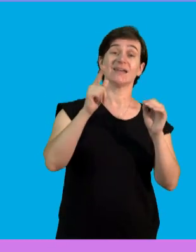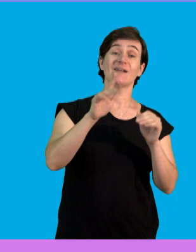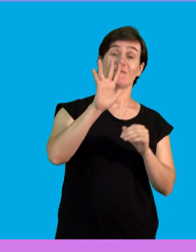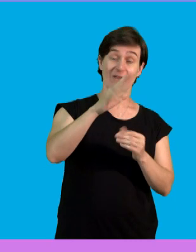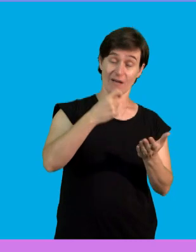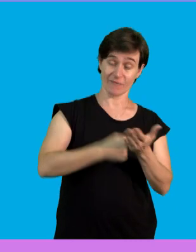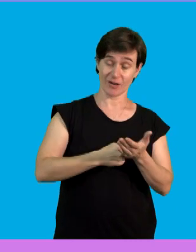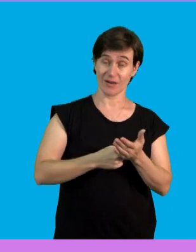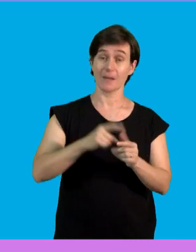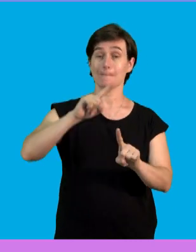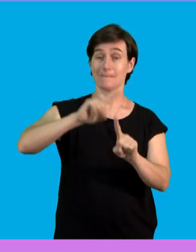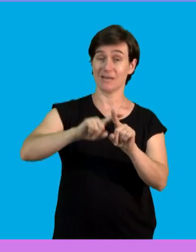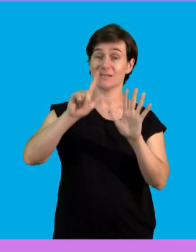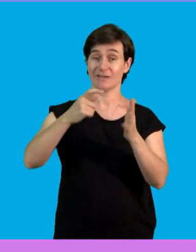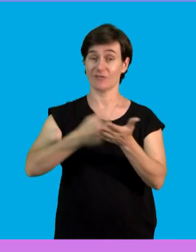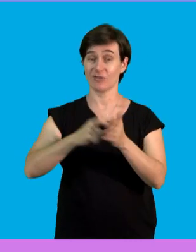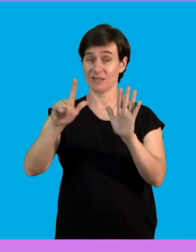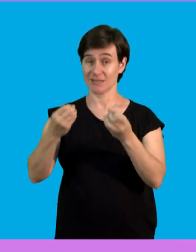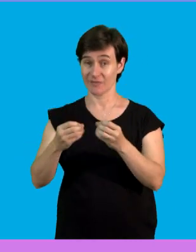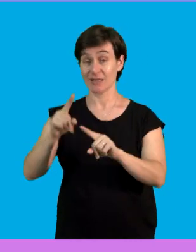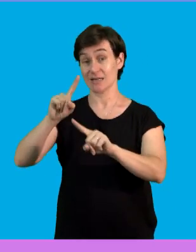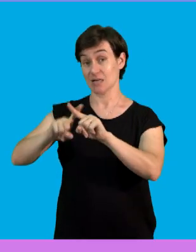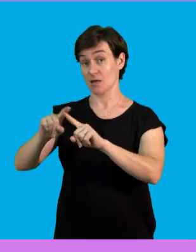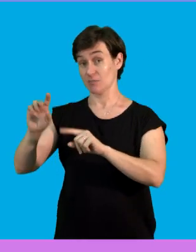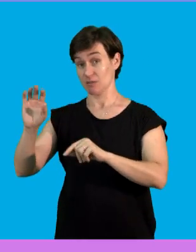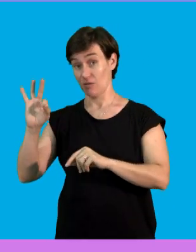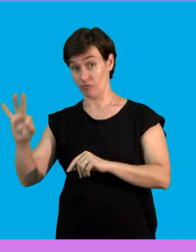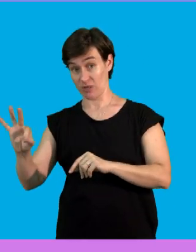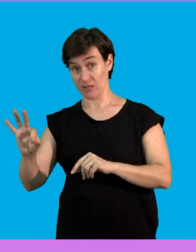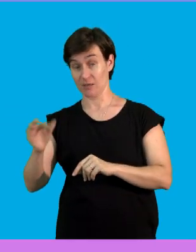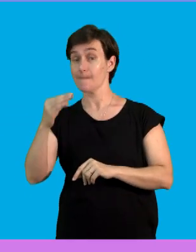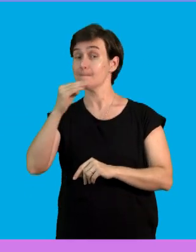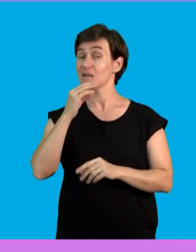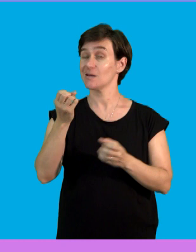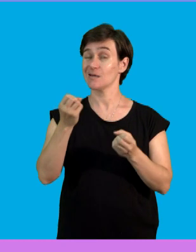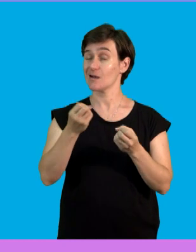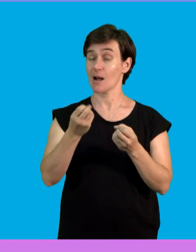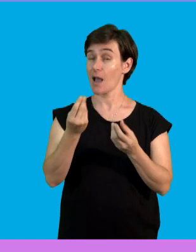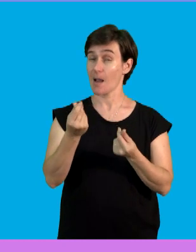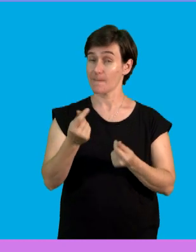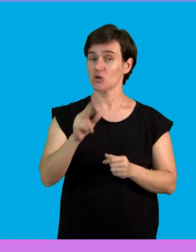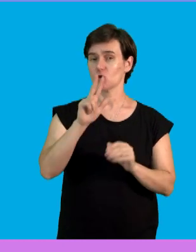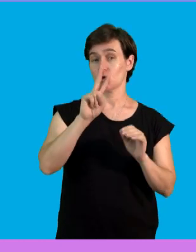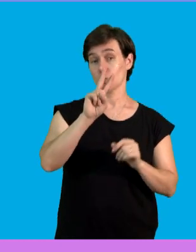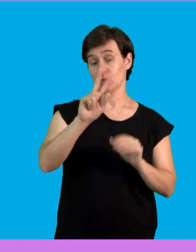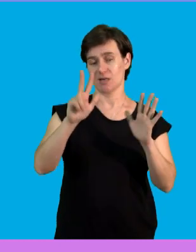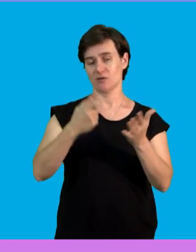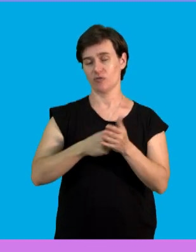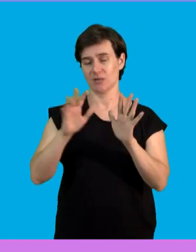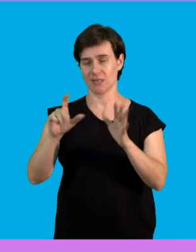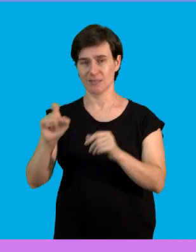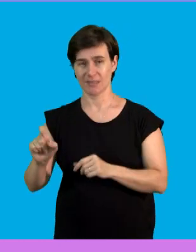3, which is then 28 Rand 10 cents. Then there's cash over the